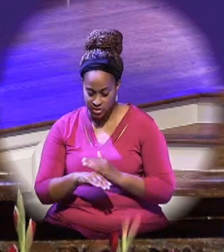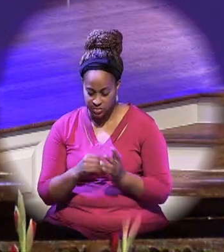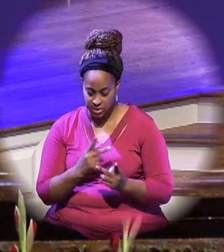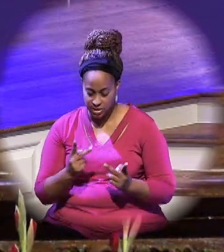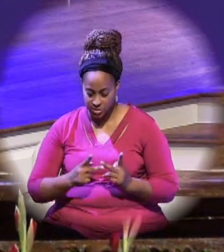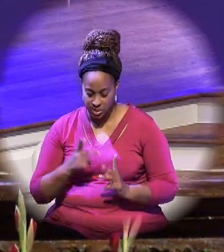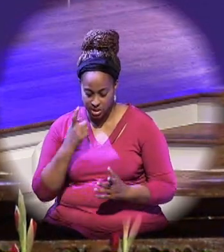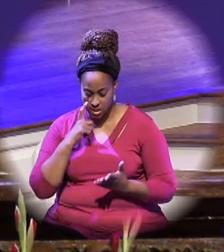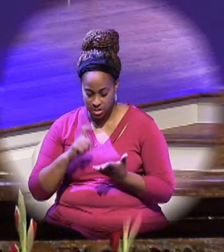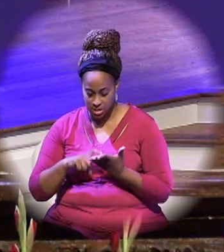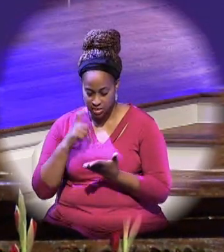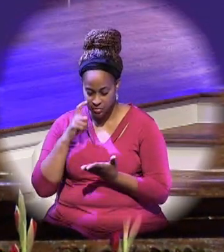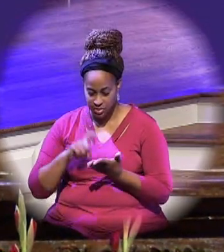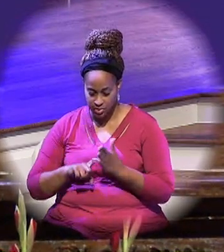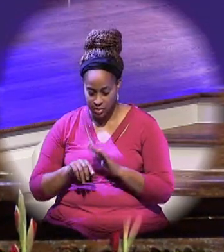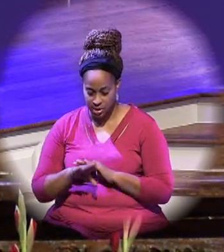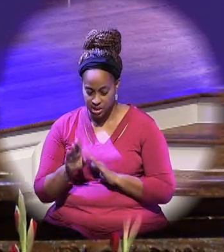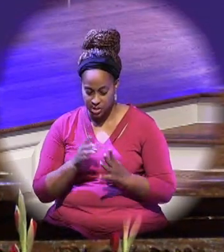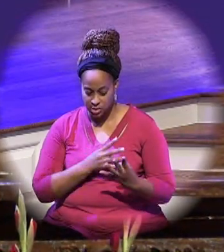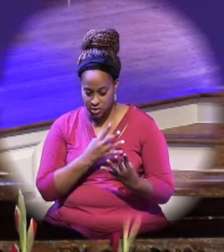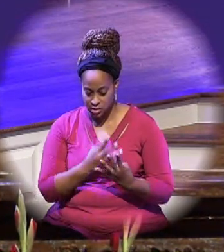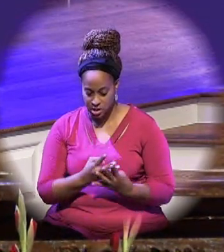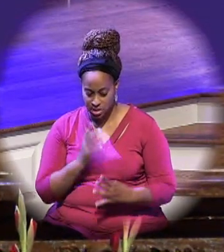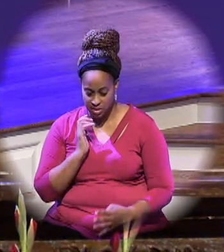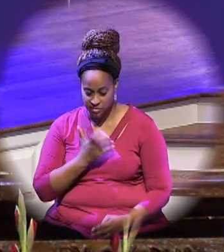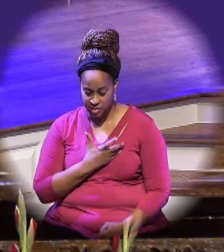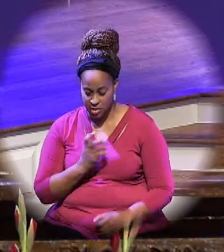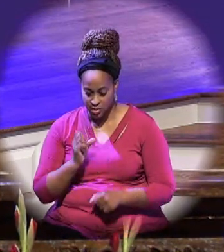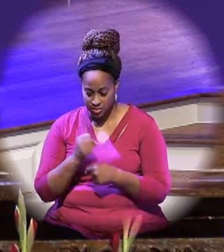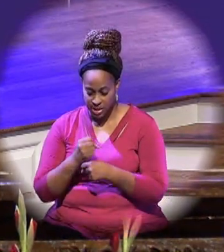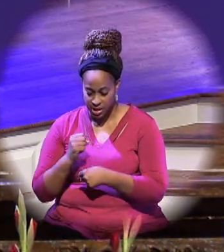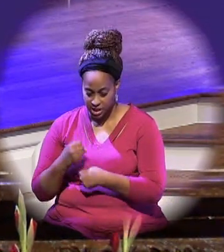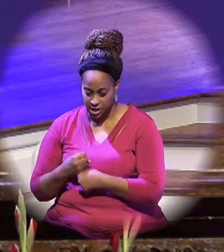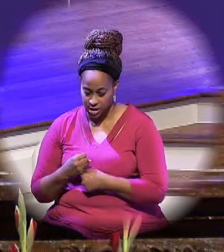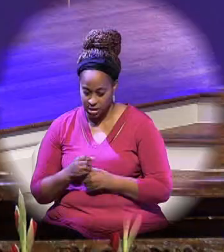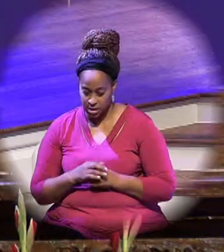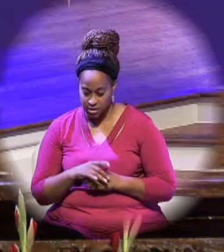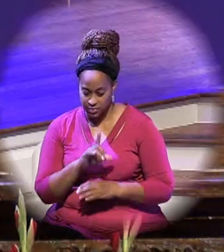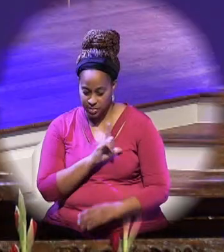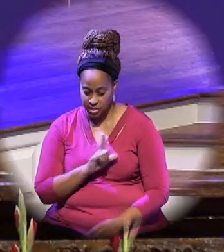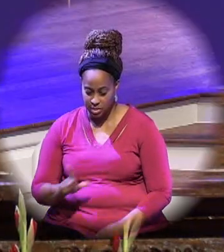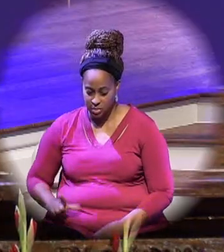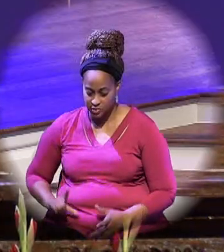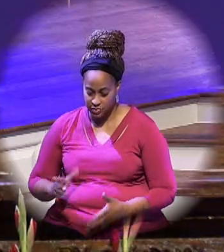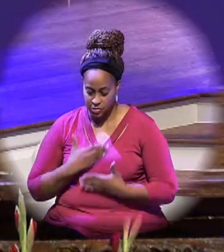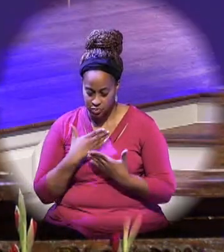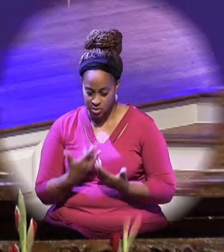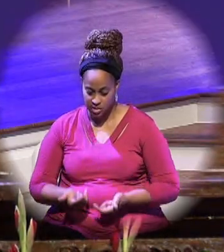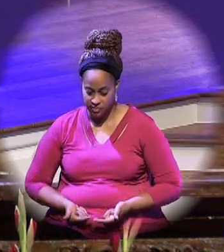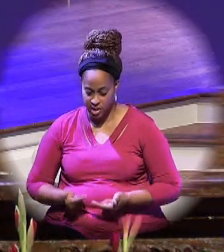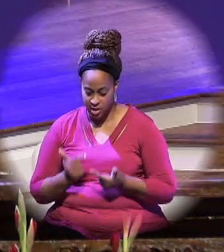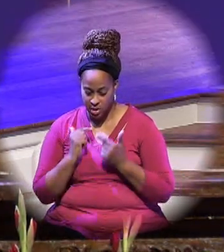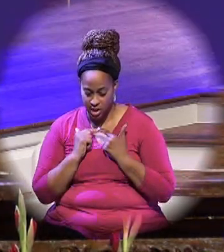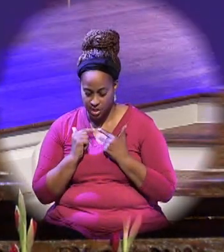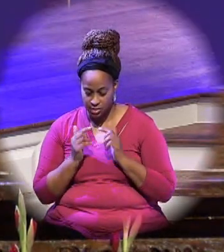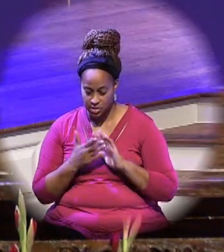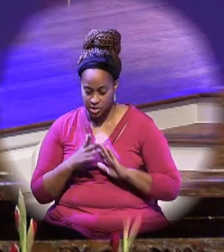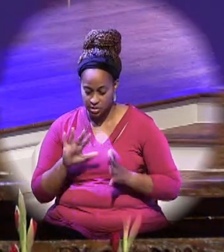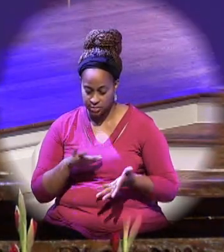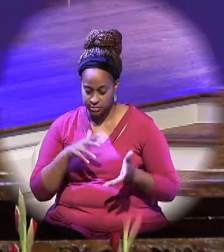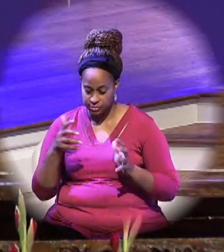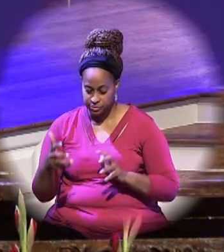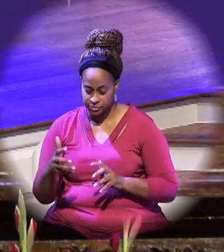discover that we are in a jail of our own making, that, Lord, the joy of our life is robbed from us. Lord,